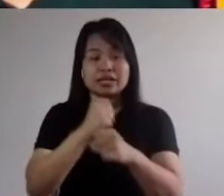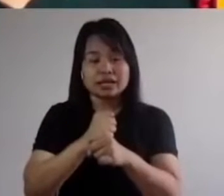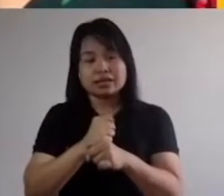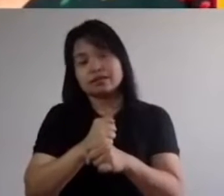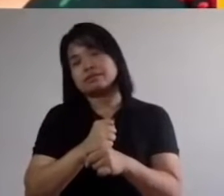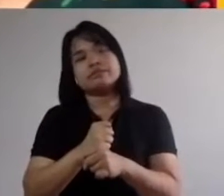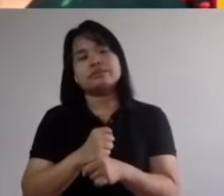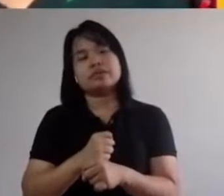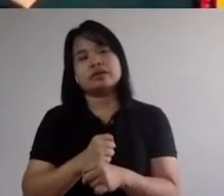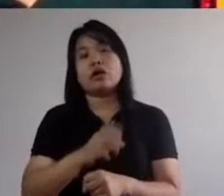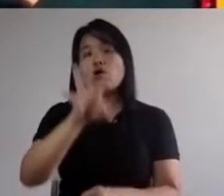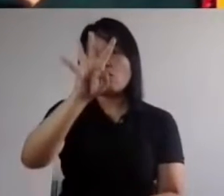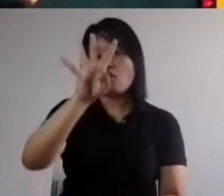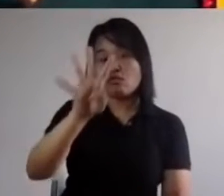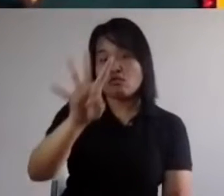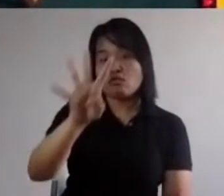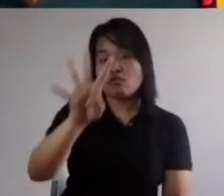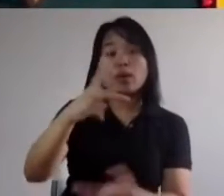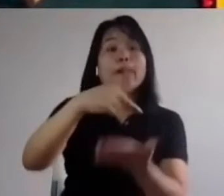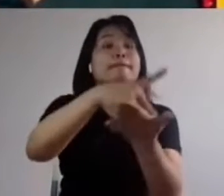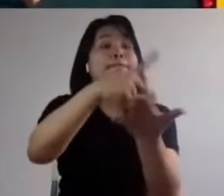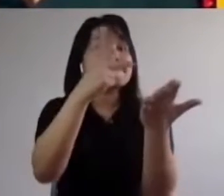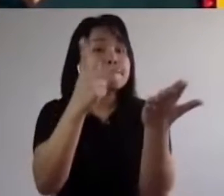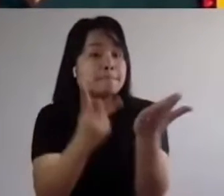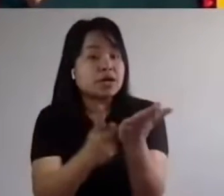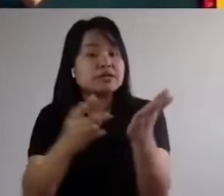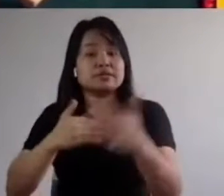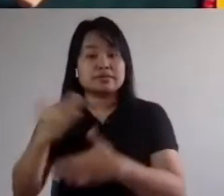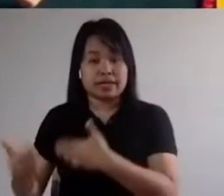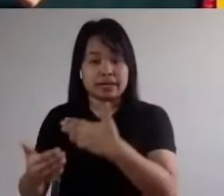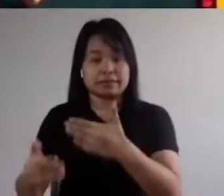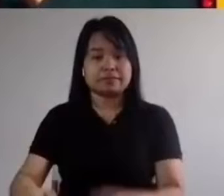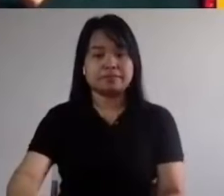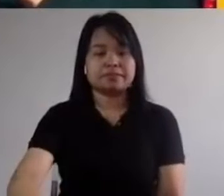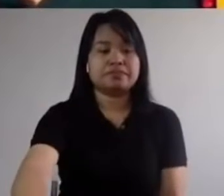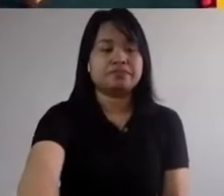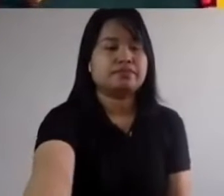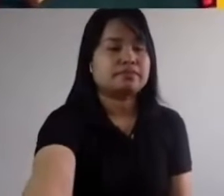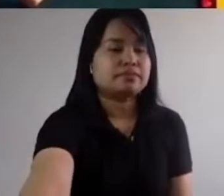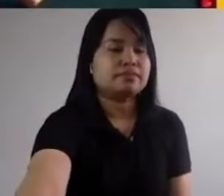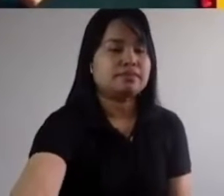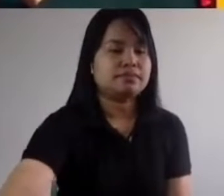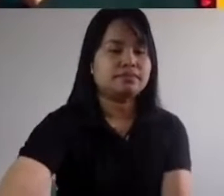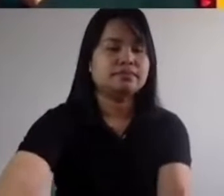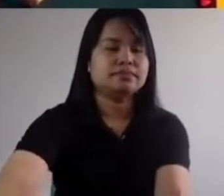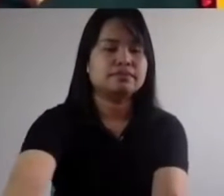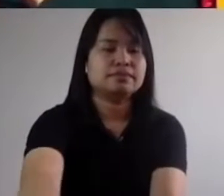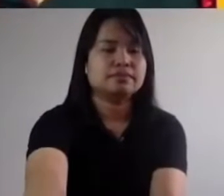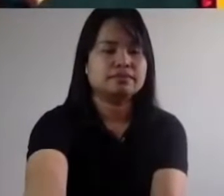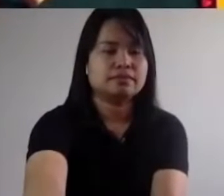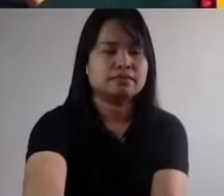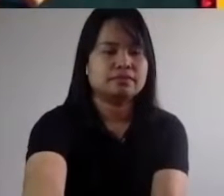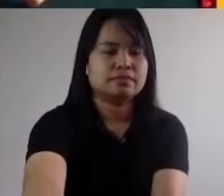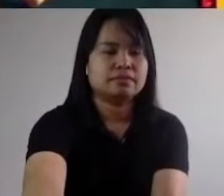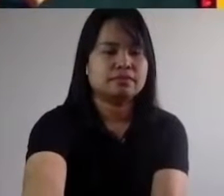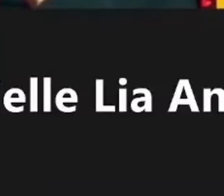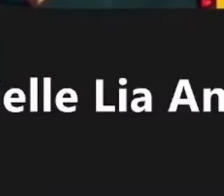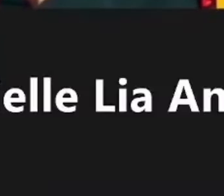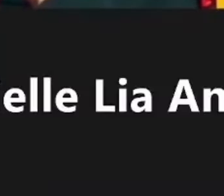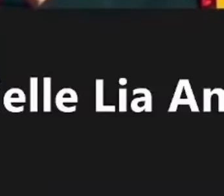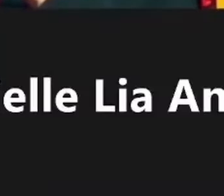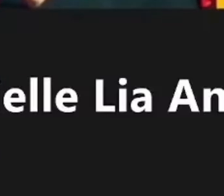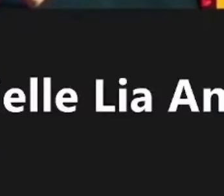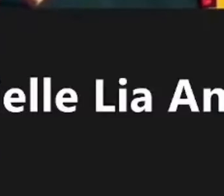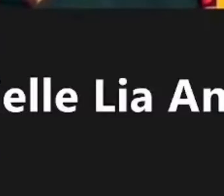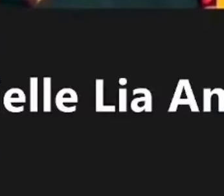of the RPMS cycle and prescribes a timeline on the conduct of RPMS-related activities for this school